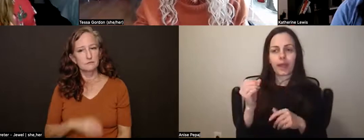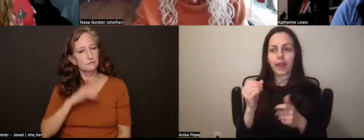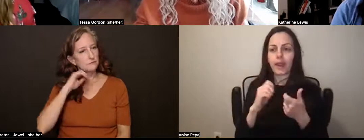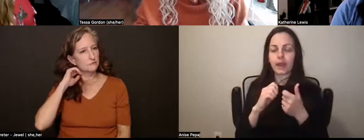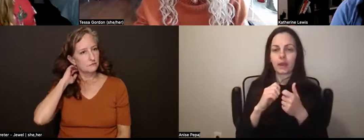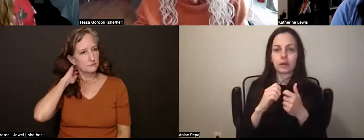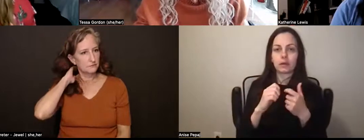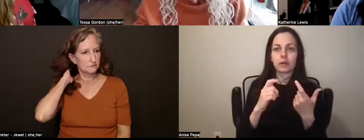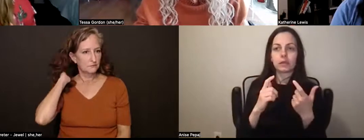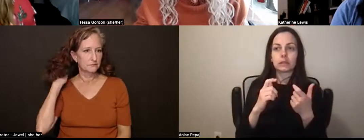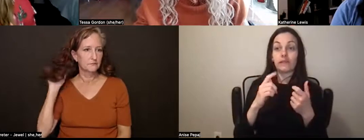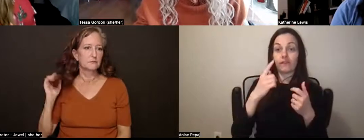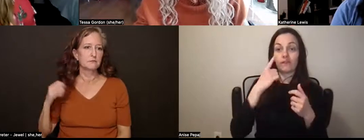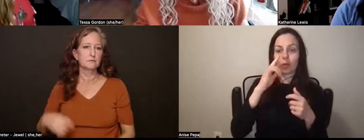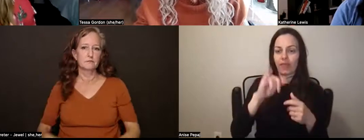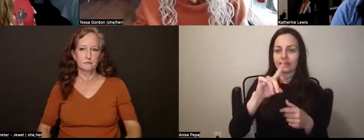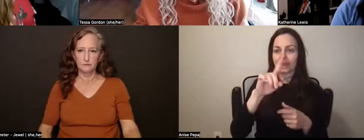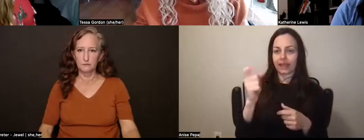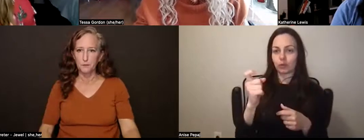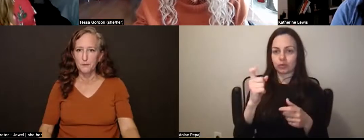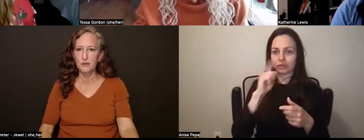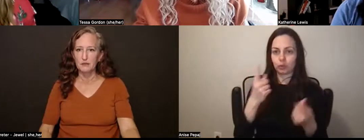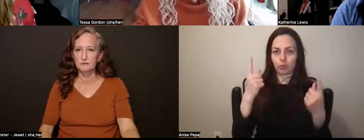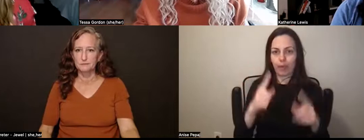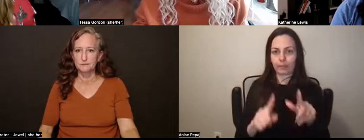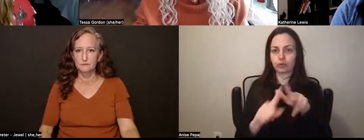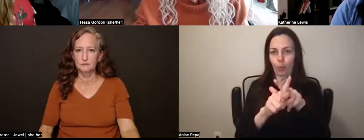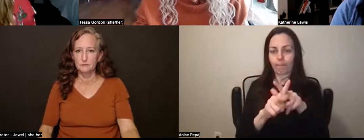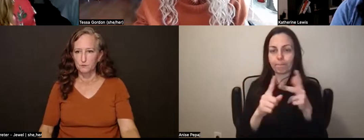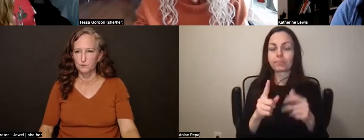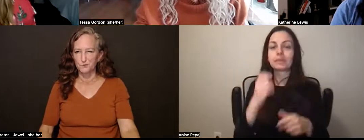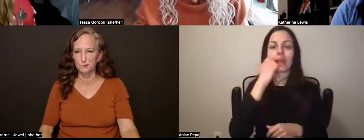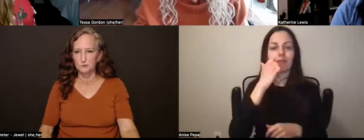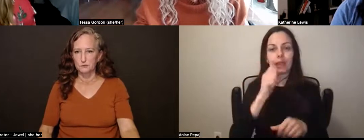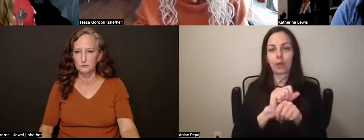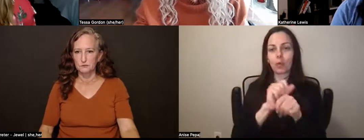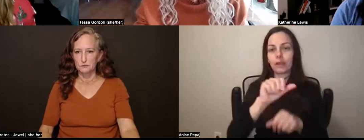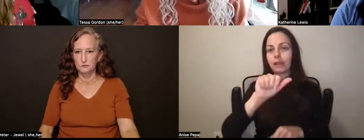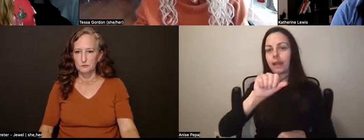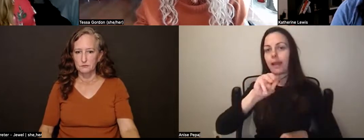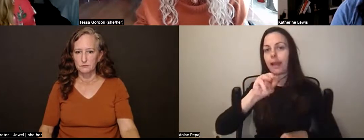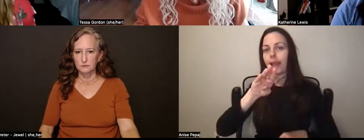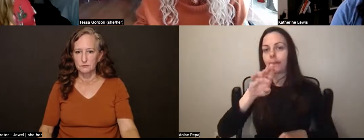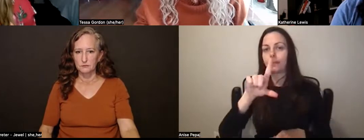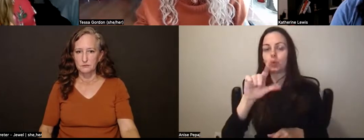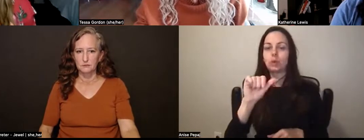the diagnosis come about? Every day right now, I work in ambulatory care, and this is just